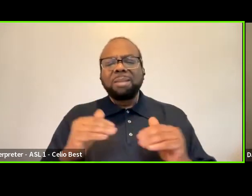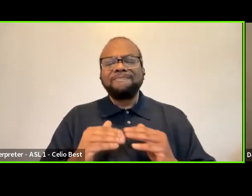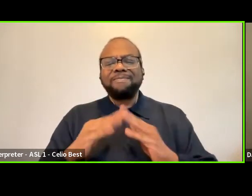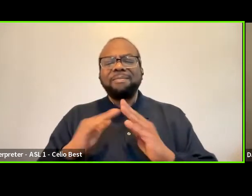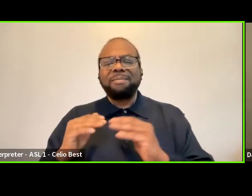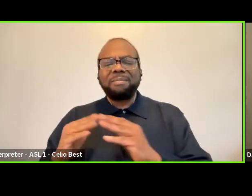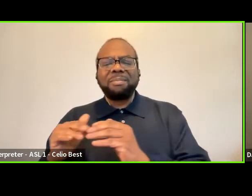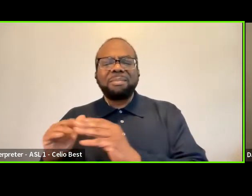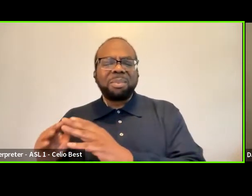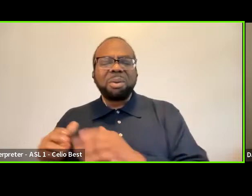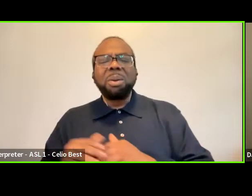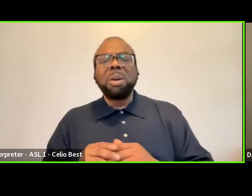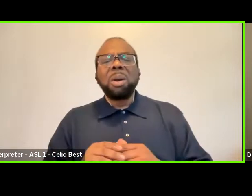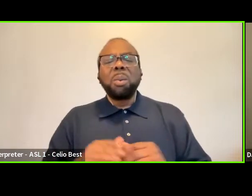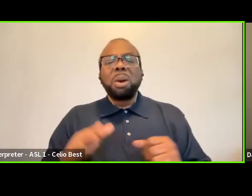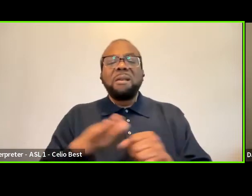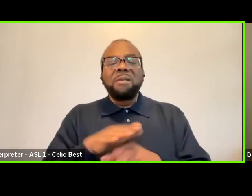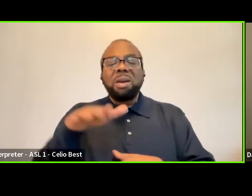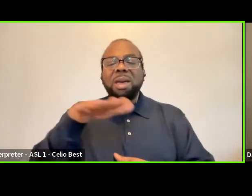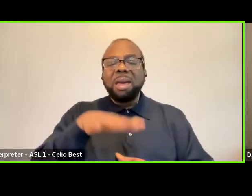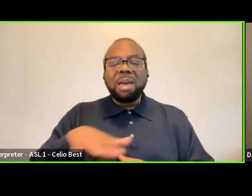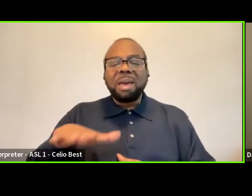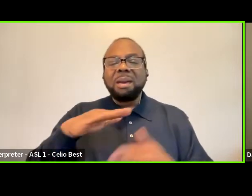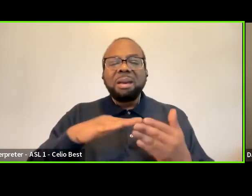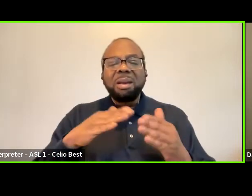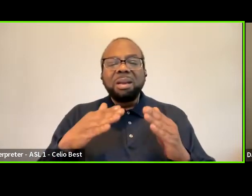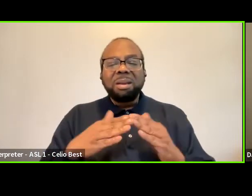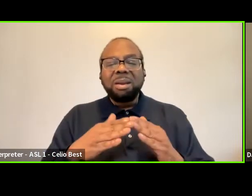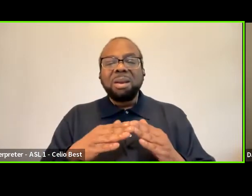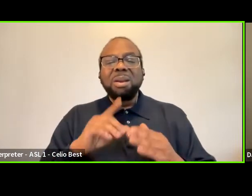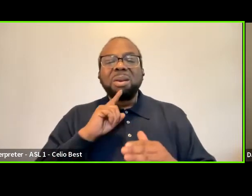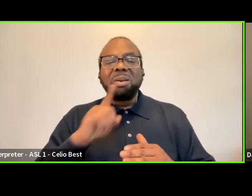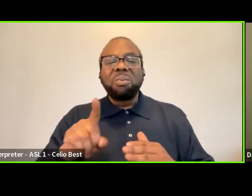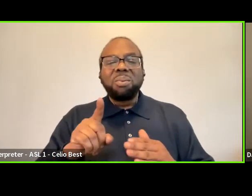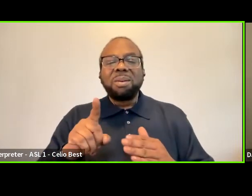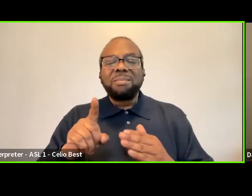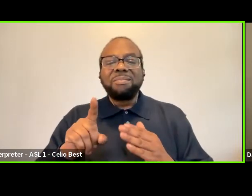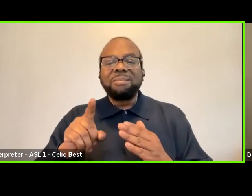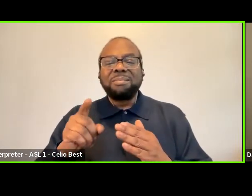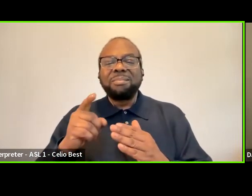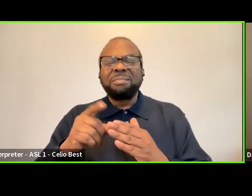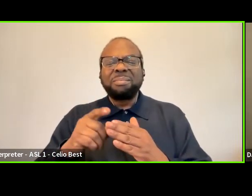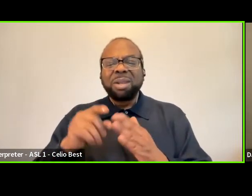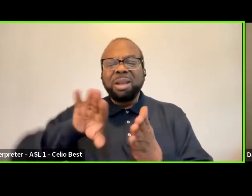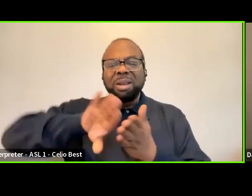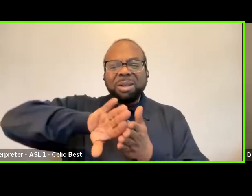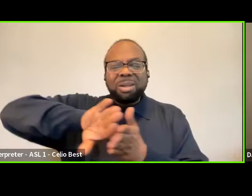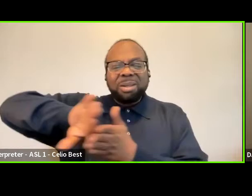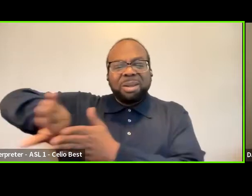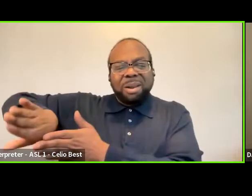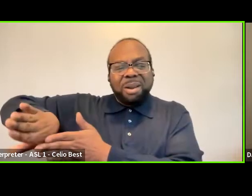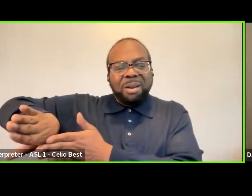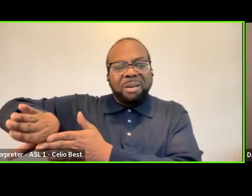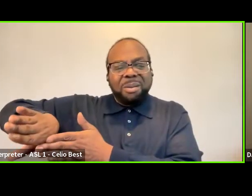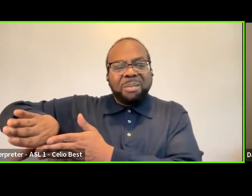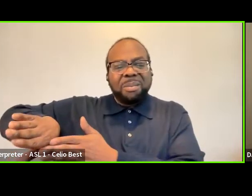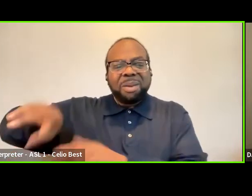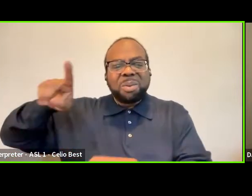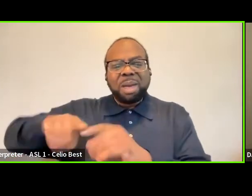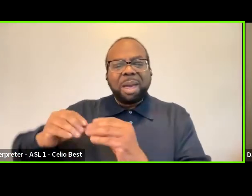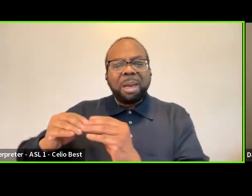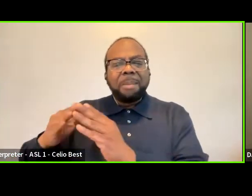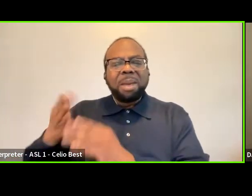entire areas of the city are functionally shut off to housing creation, everyone gets hurt.